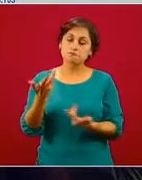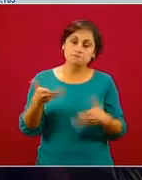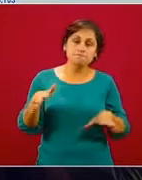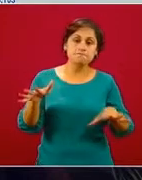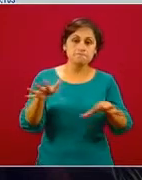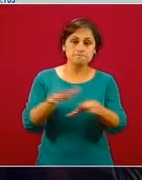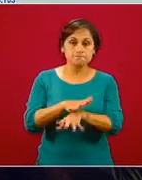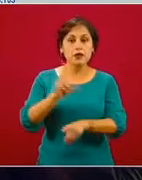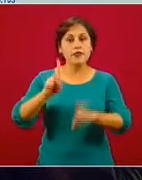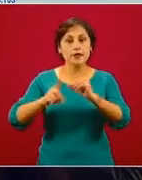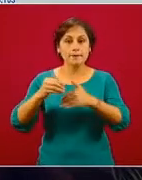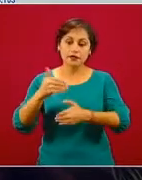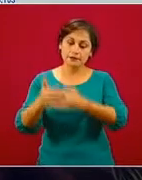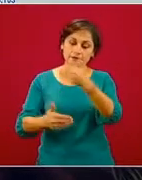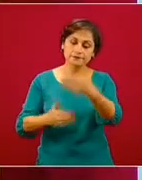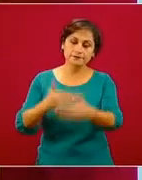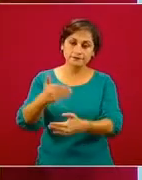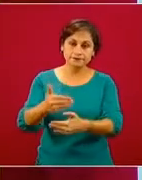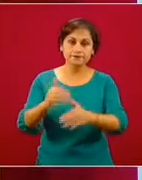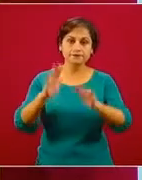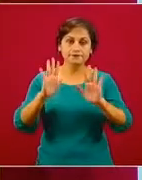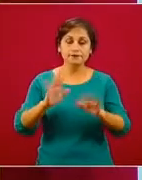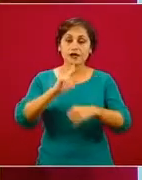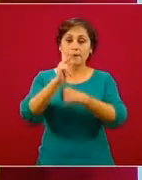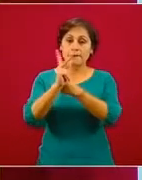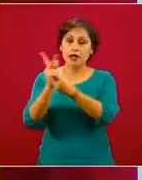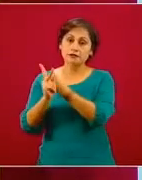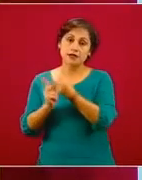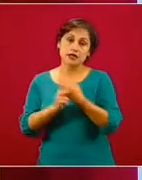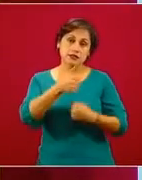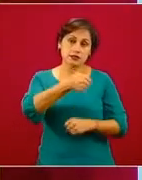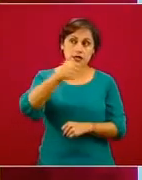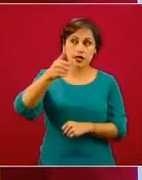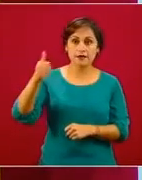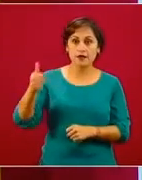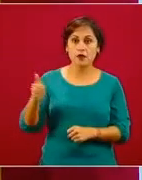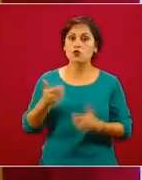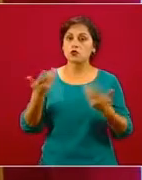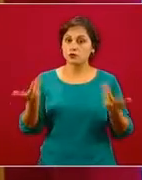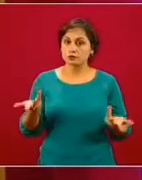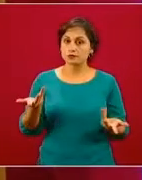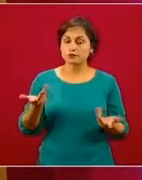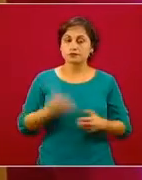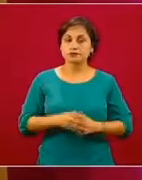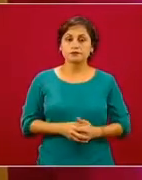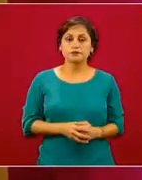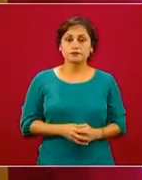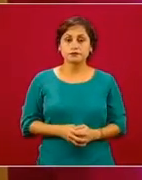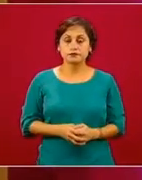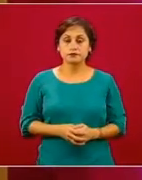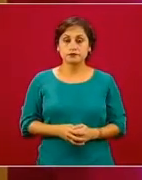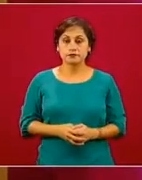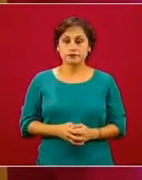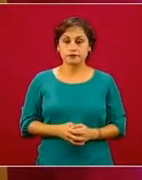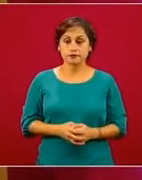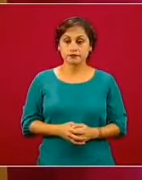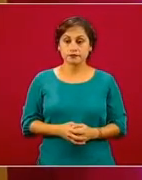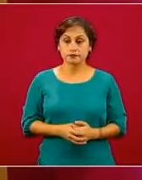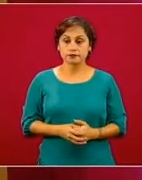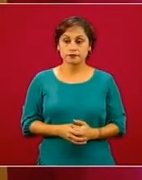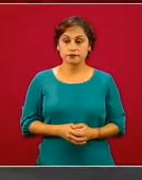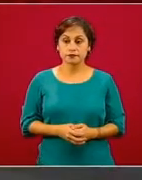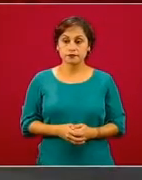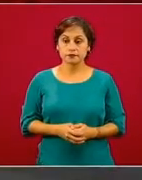6.8, 6.9. So this is depending on what's going to be happening in all of the different countries across the world.